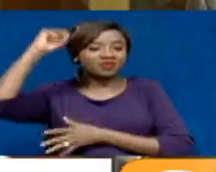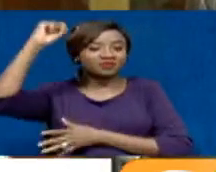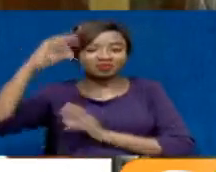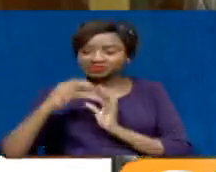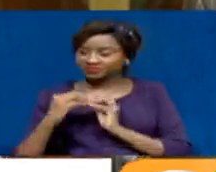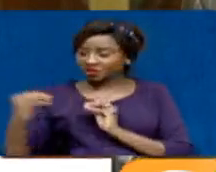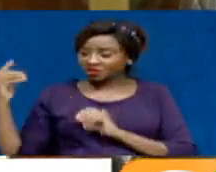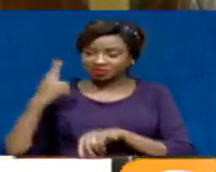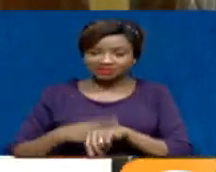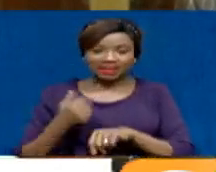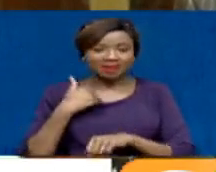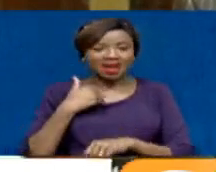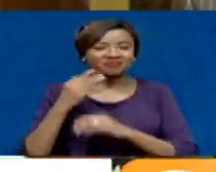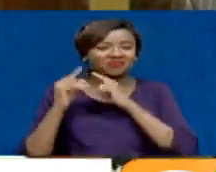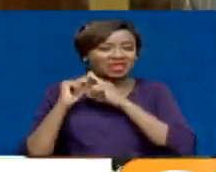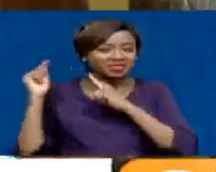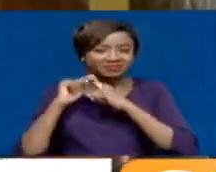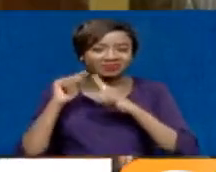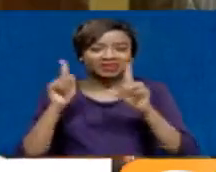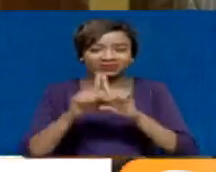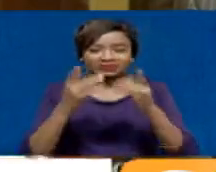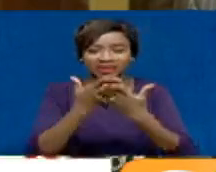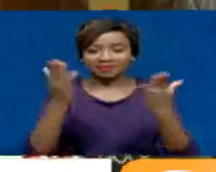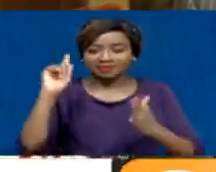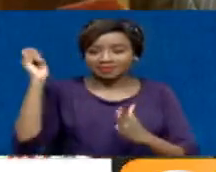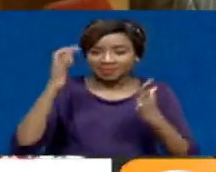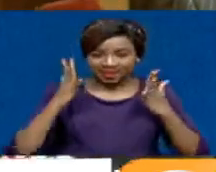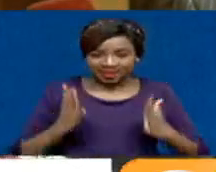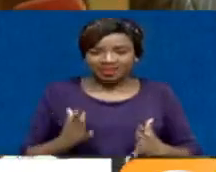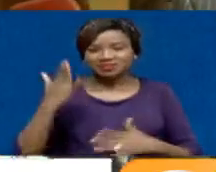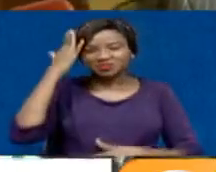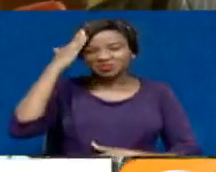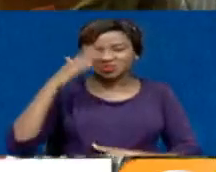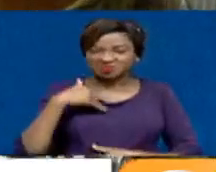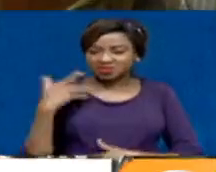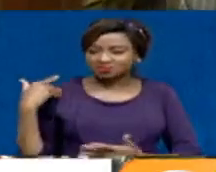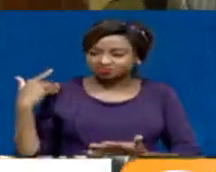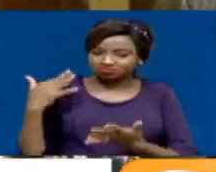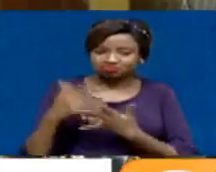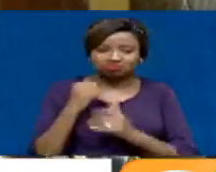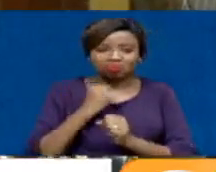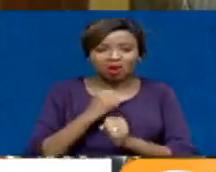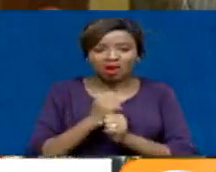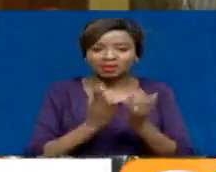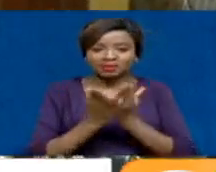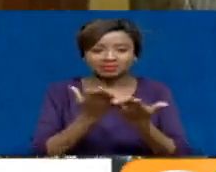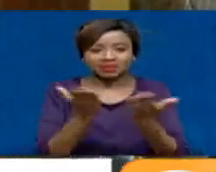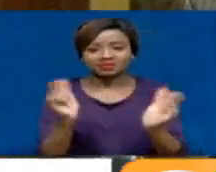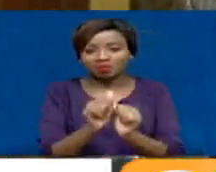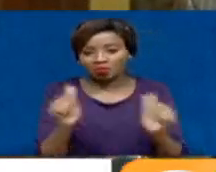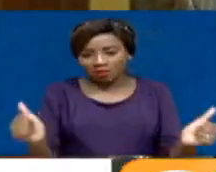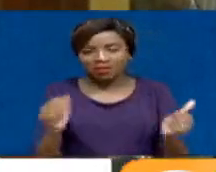time. Kenyans know my capacity in terms of performance, you know very well. So I will bring at